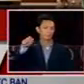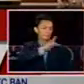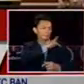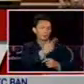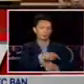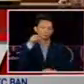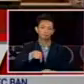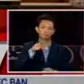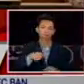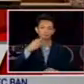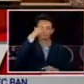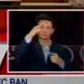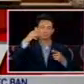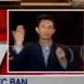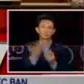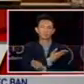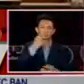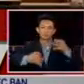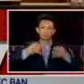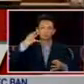this impeachment court.